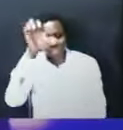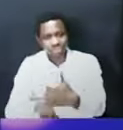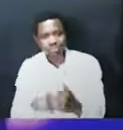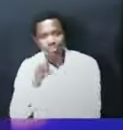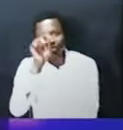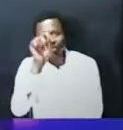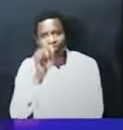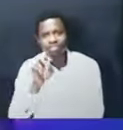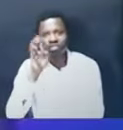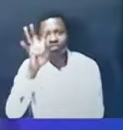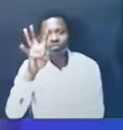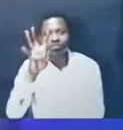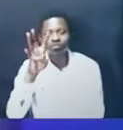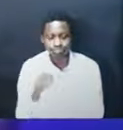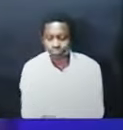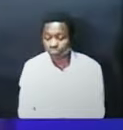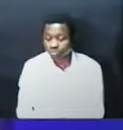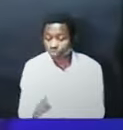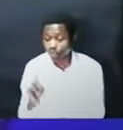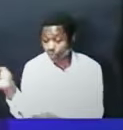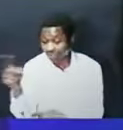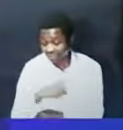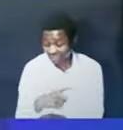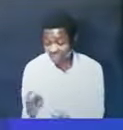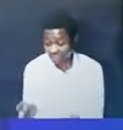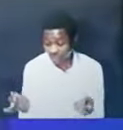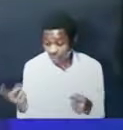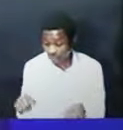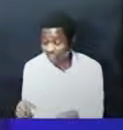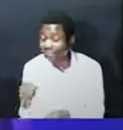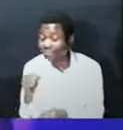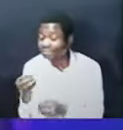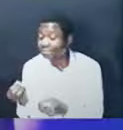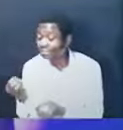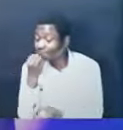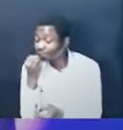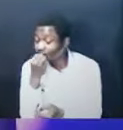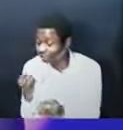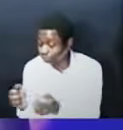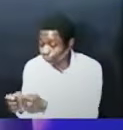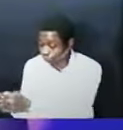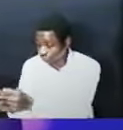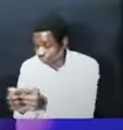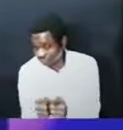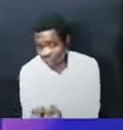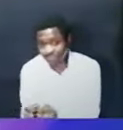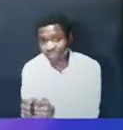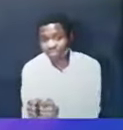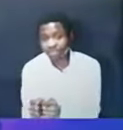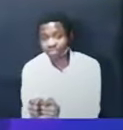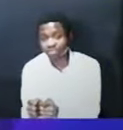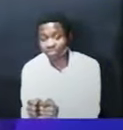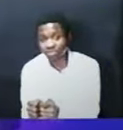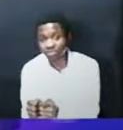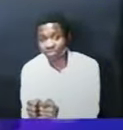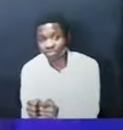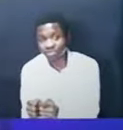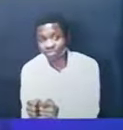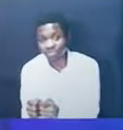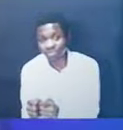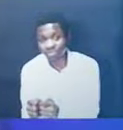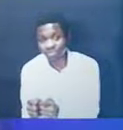4. On one occasion, while he was eating with them, I don't know how many of us here